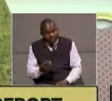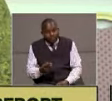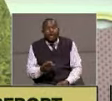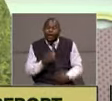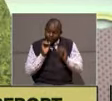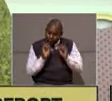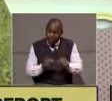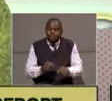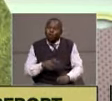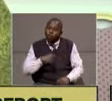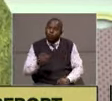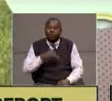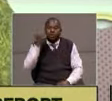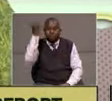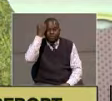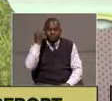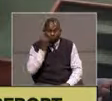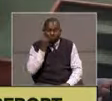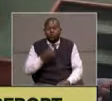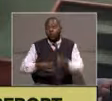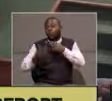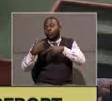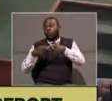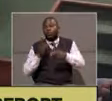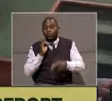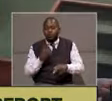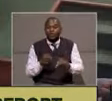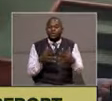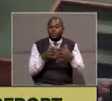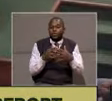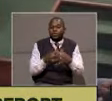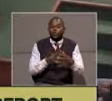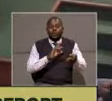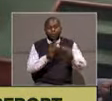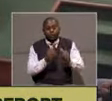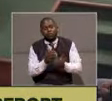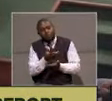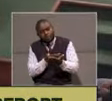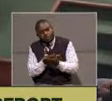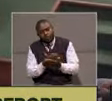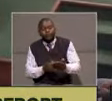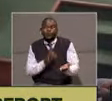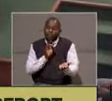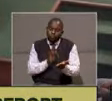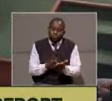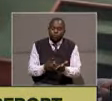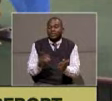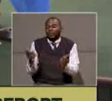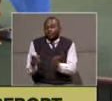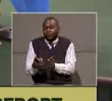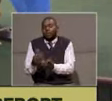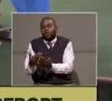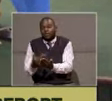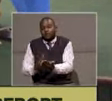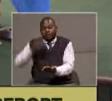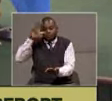to take it for judicial review. The Wednesday evening debate by MPs rejected the minority report